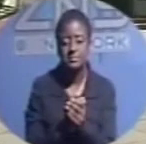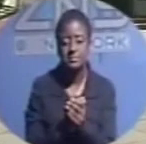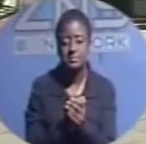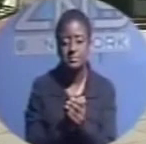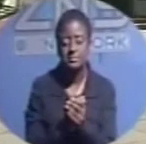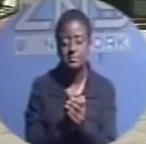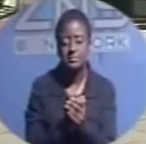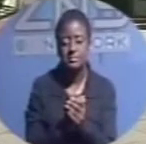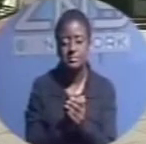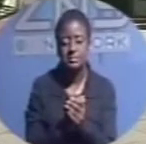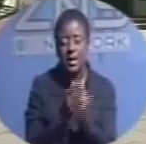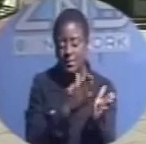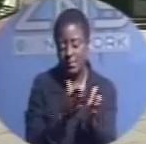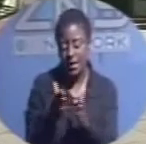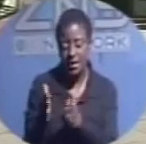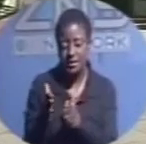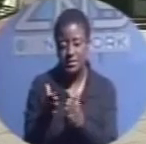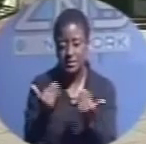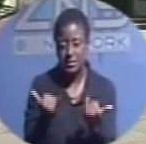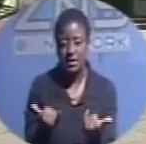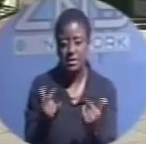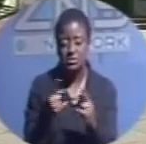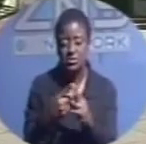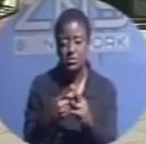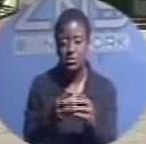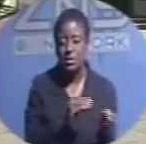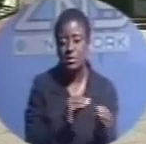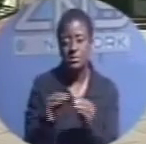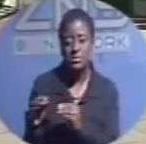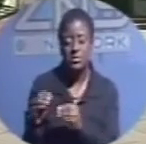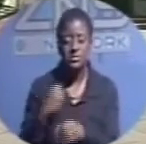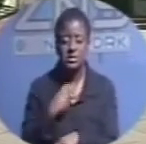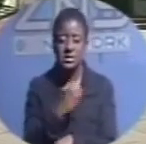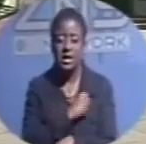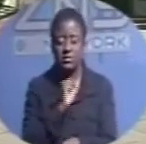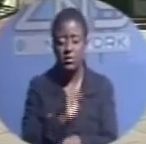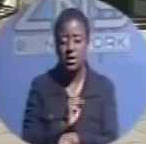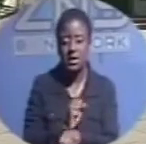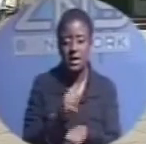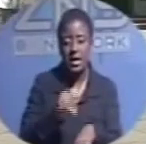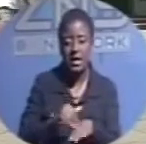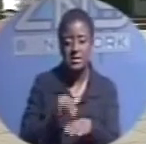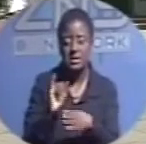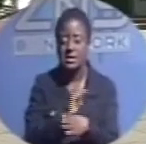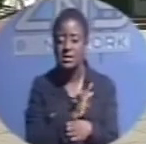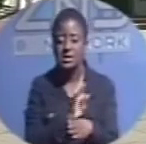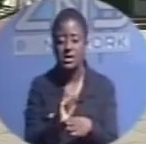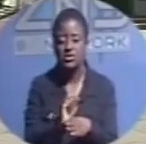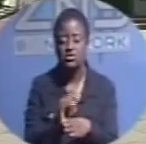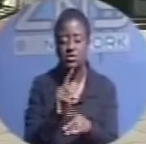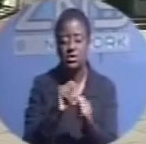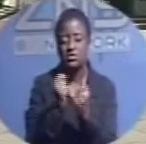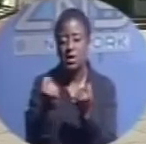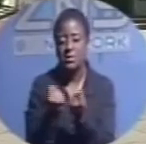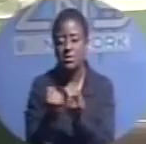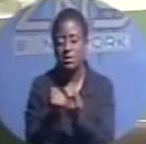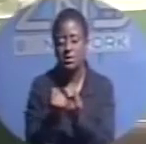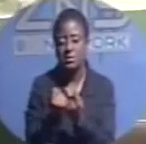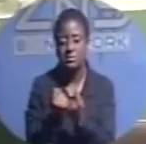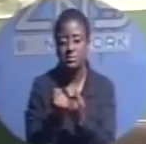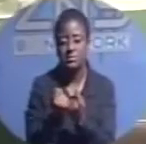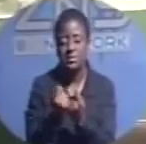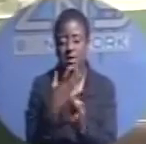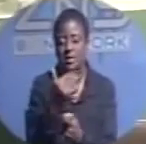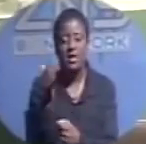Archie Nen, says plans are underway to relocate staff working at the Industrial Tribunal on Thompson Boulevard. They will